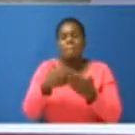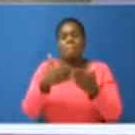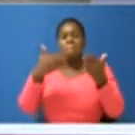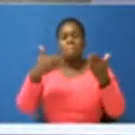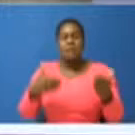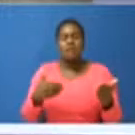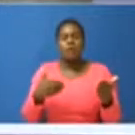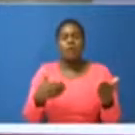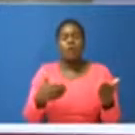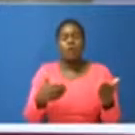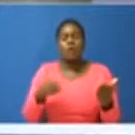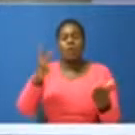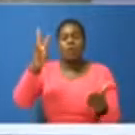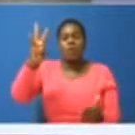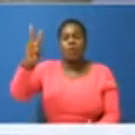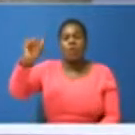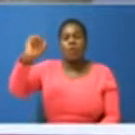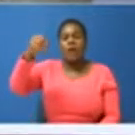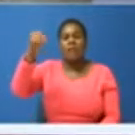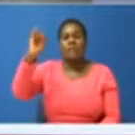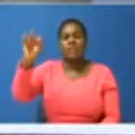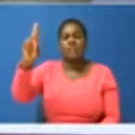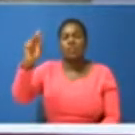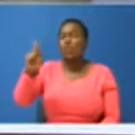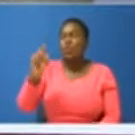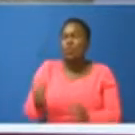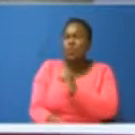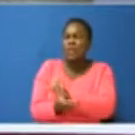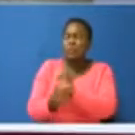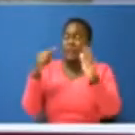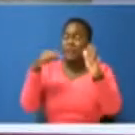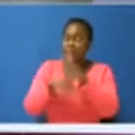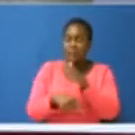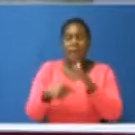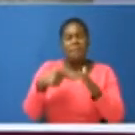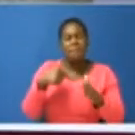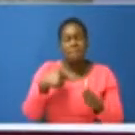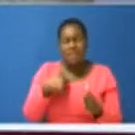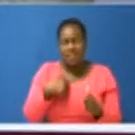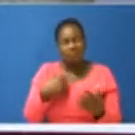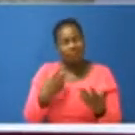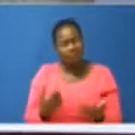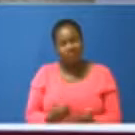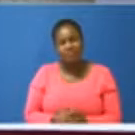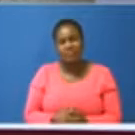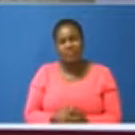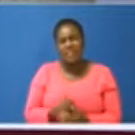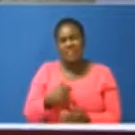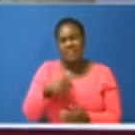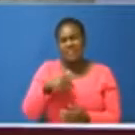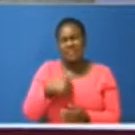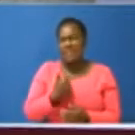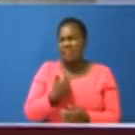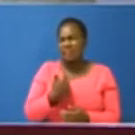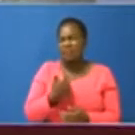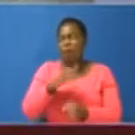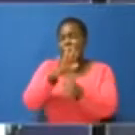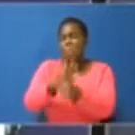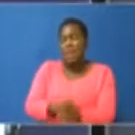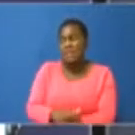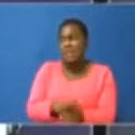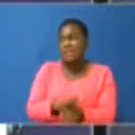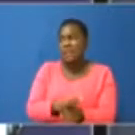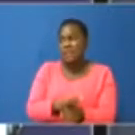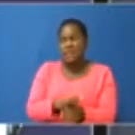come to you one zero can you really go deep in two minutes i don't think well are we being overly unfair well i'm